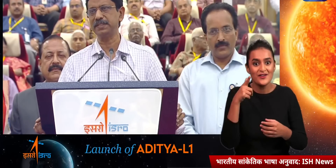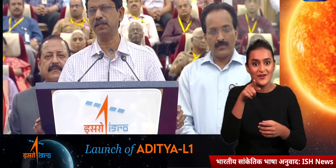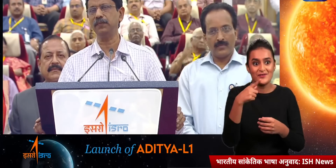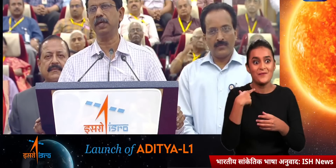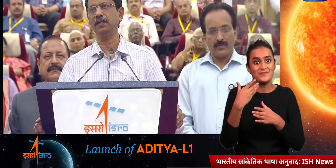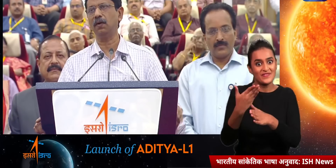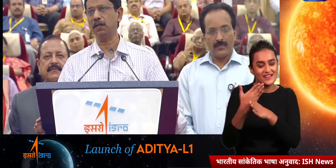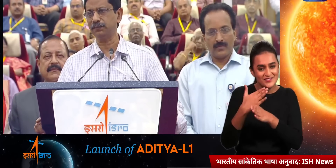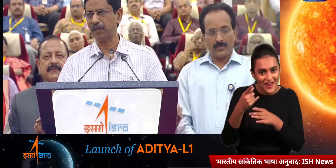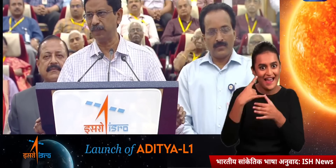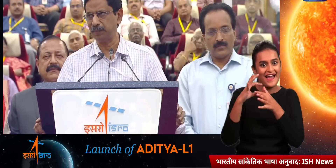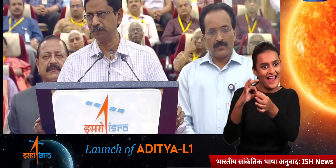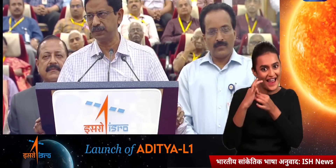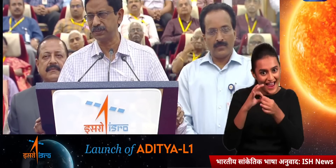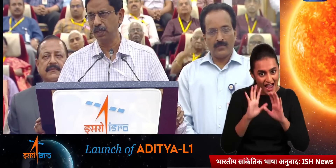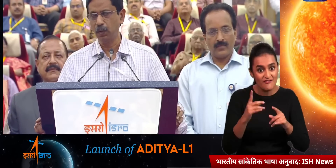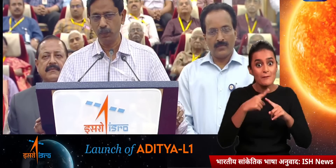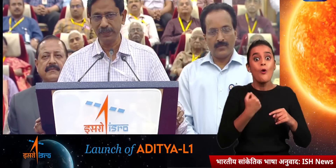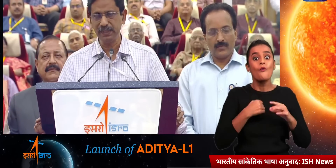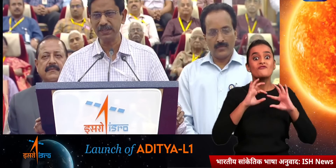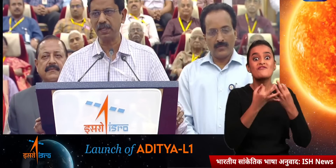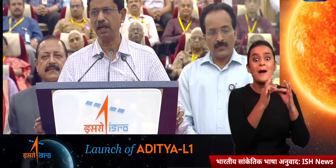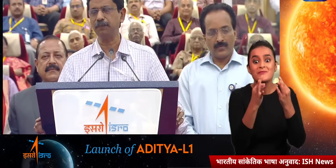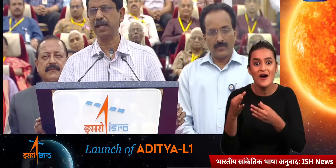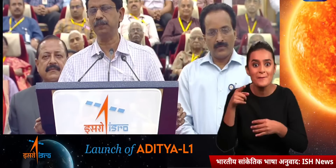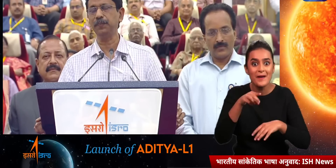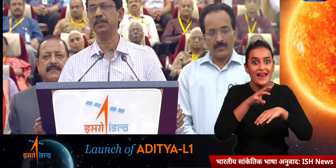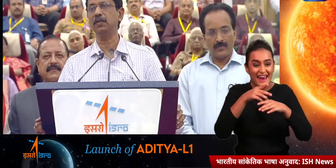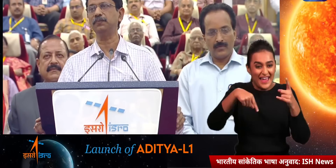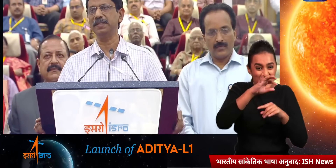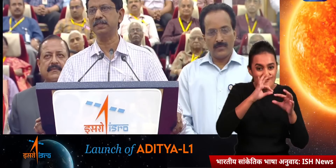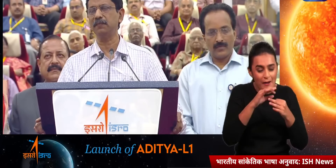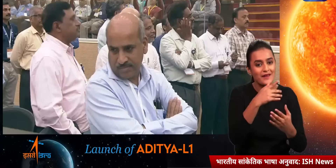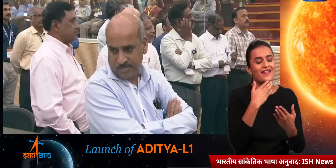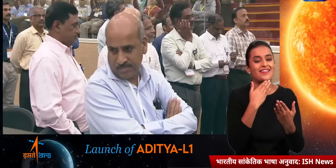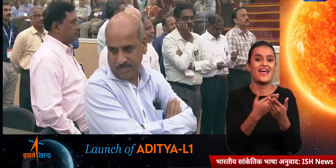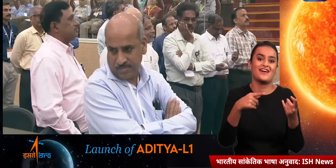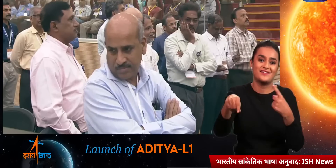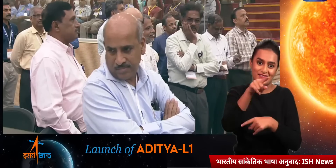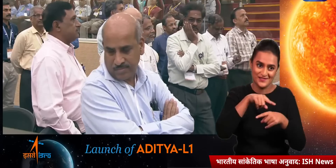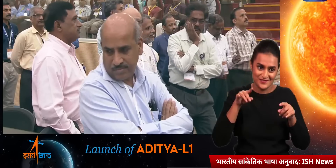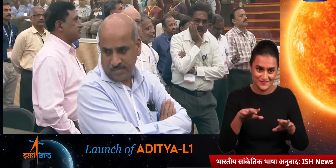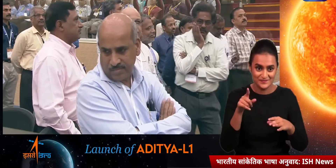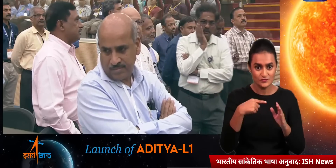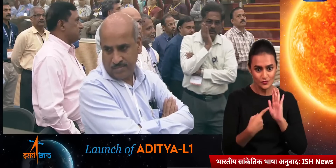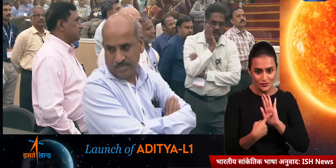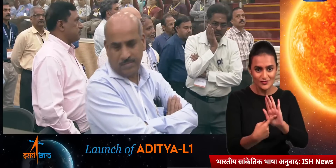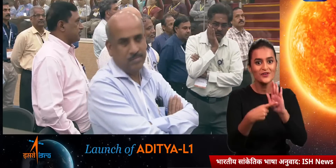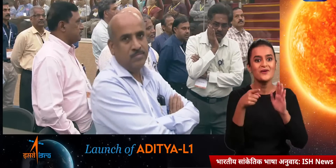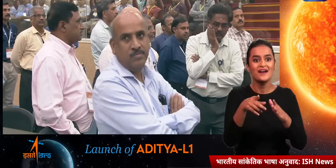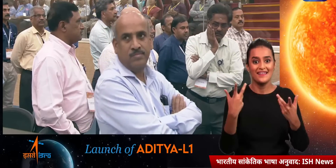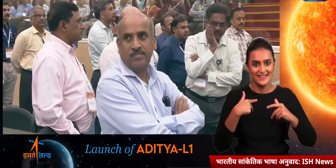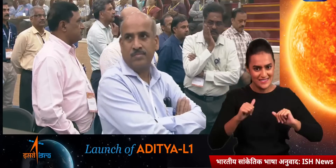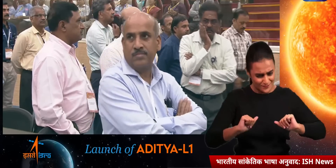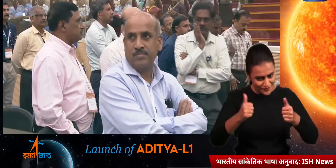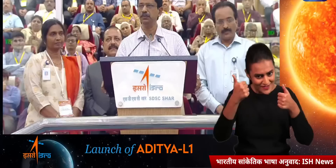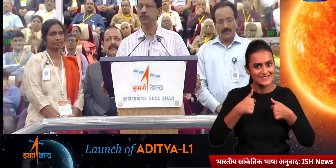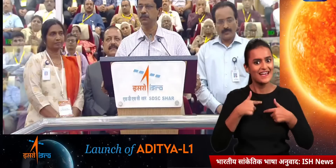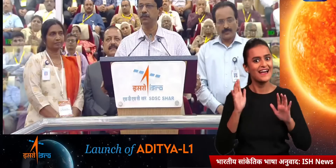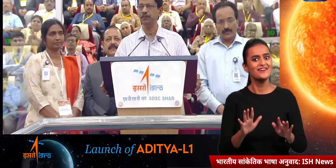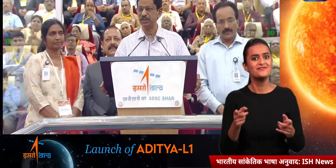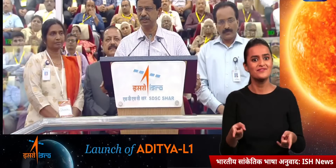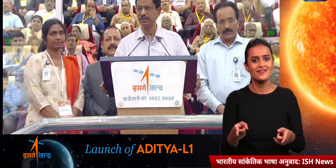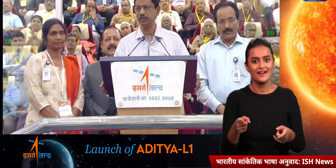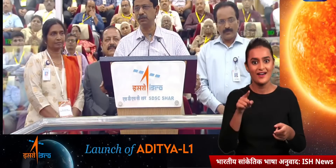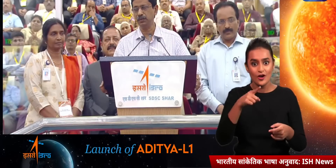for PSLV, and all our family members. With this, our capability of PSLV has increased manifold to venture into